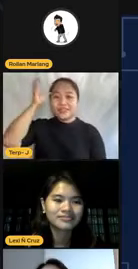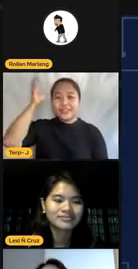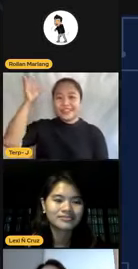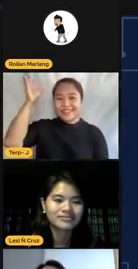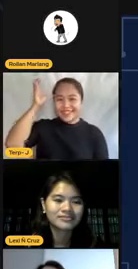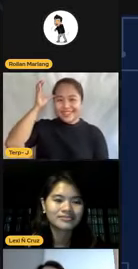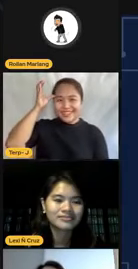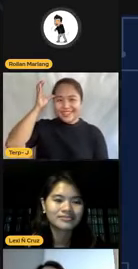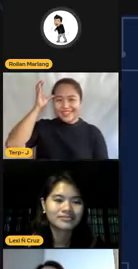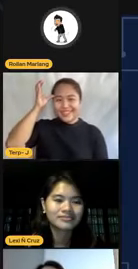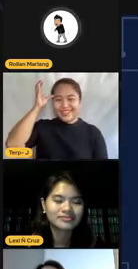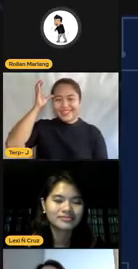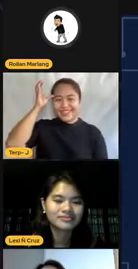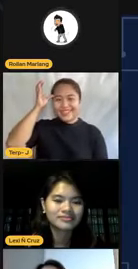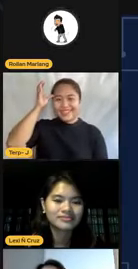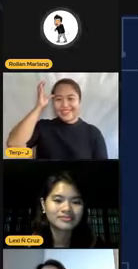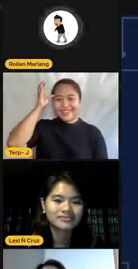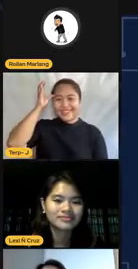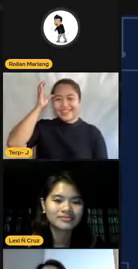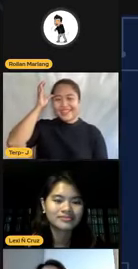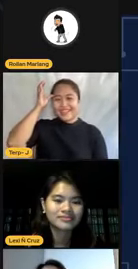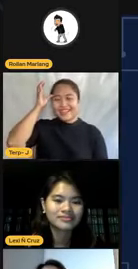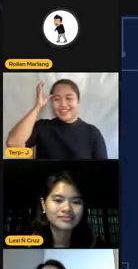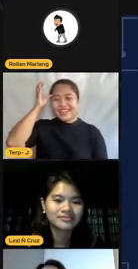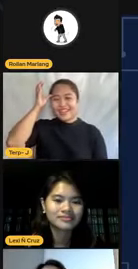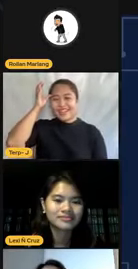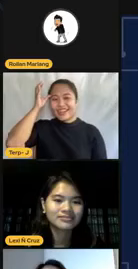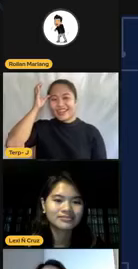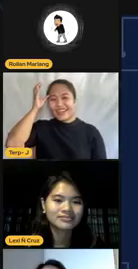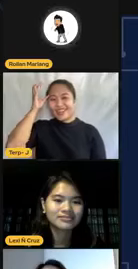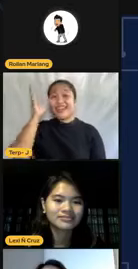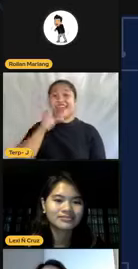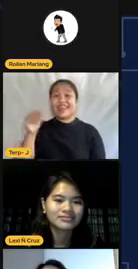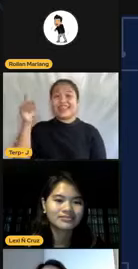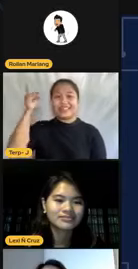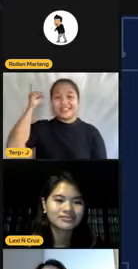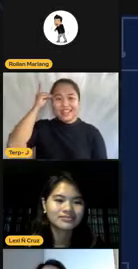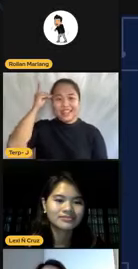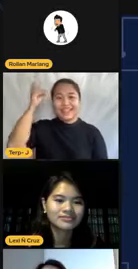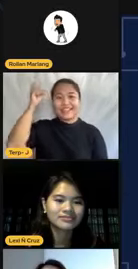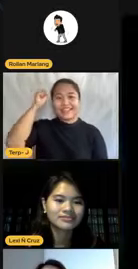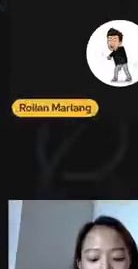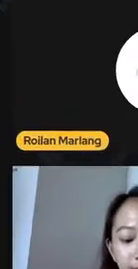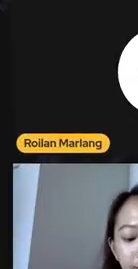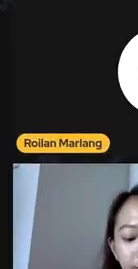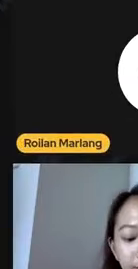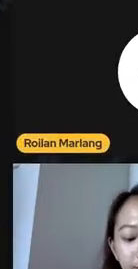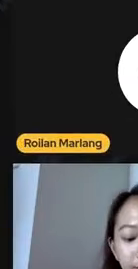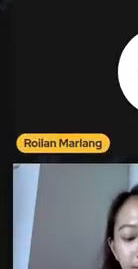and to Down Syndrome Association of the Philippines.